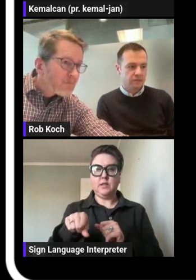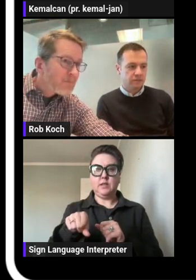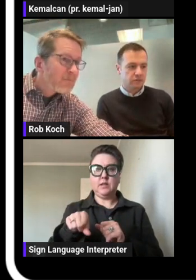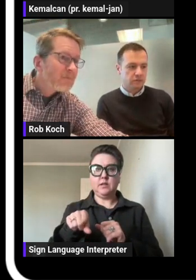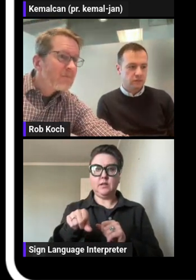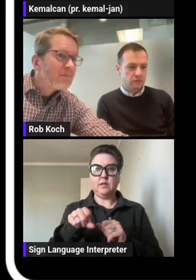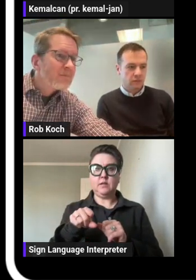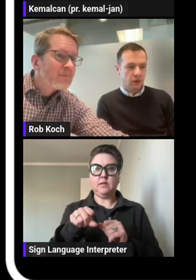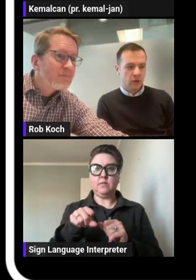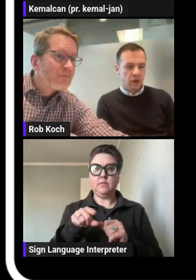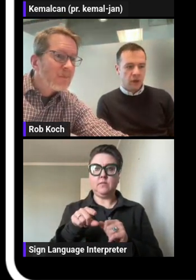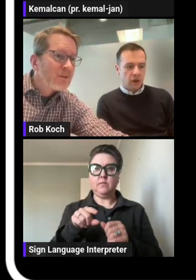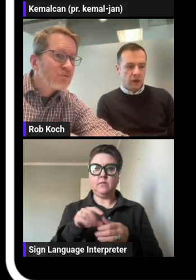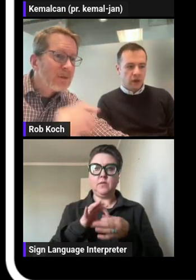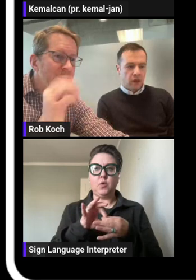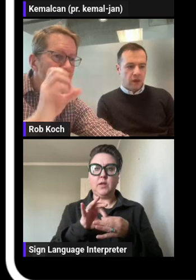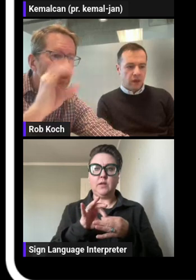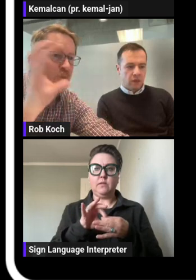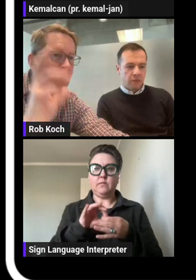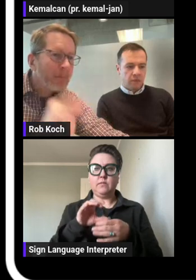coordinates.